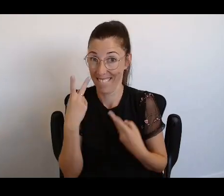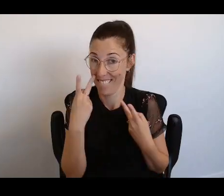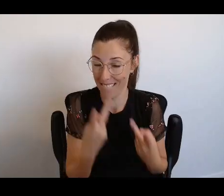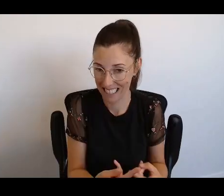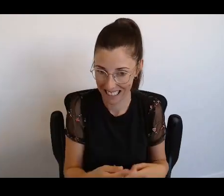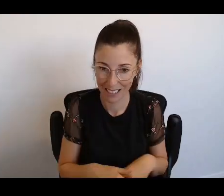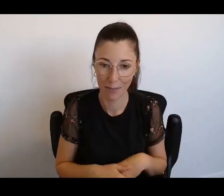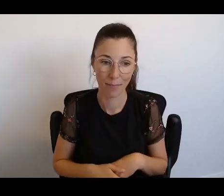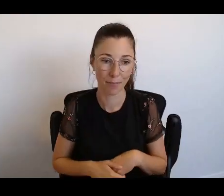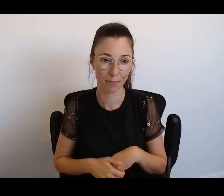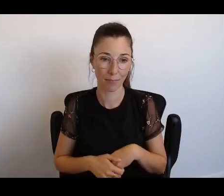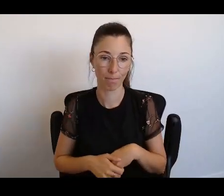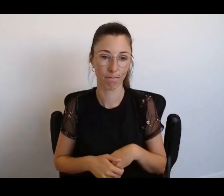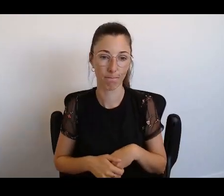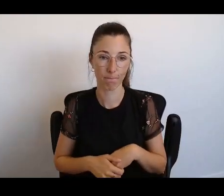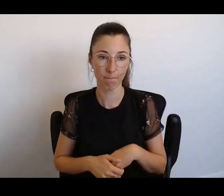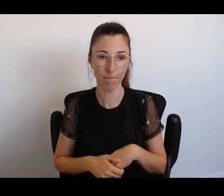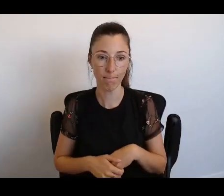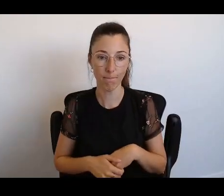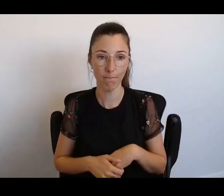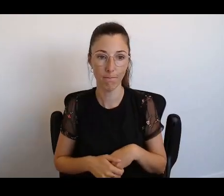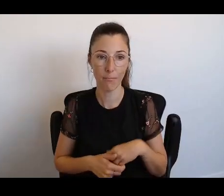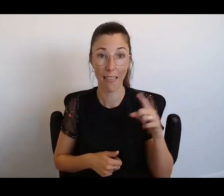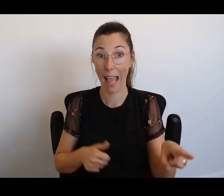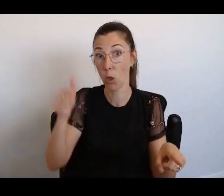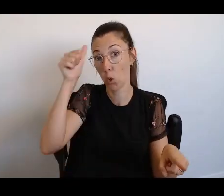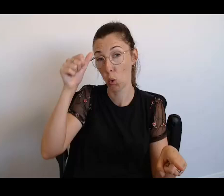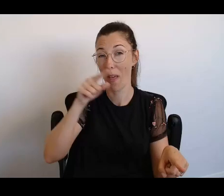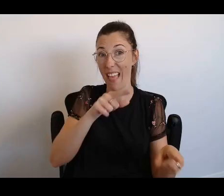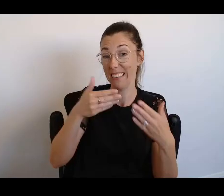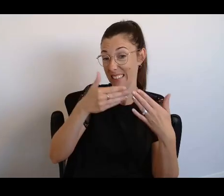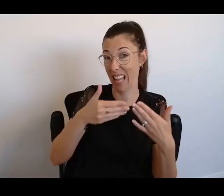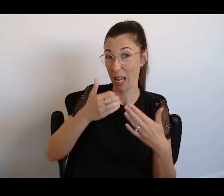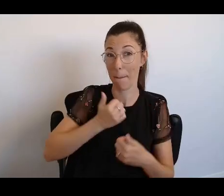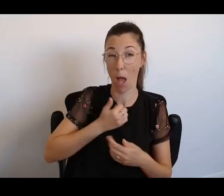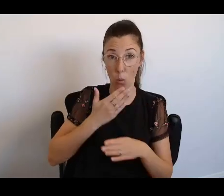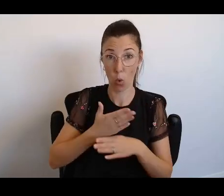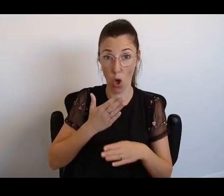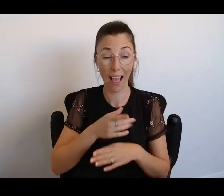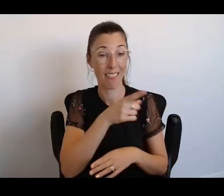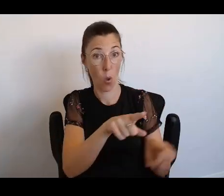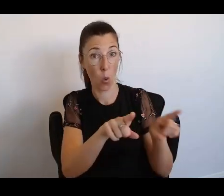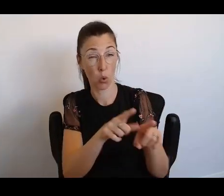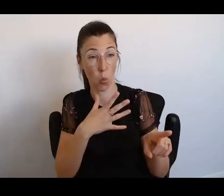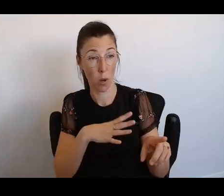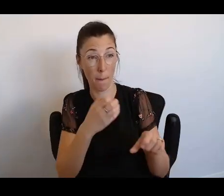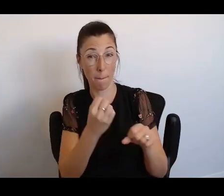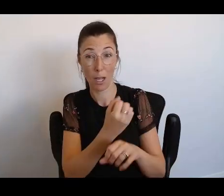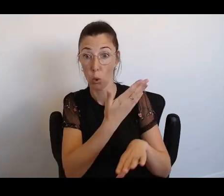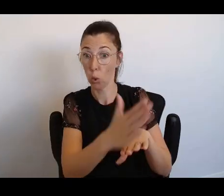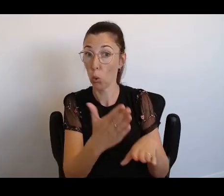Knowing and studying my work, they also wanted to make new work within the residency